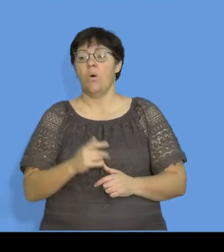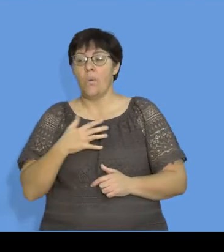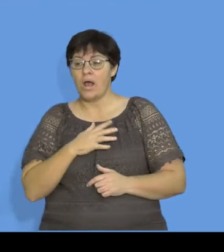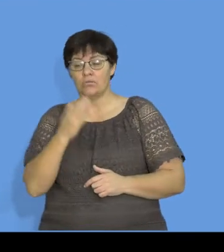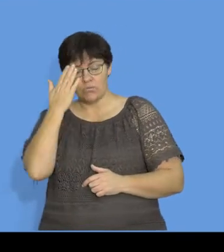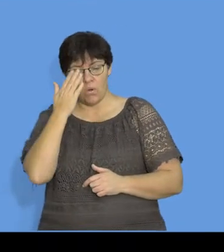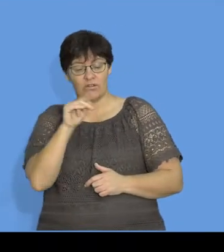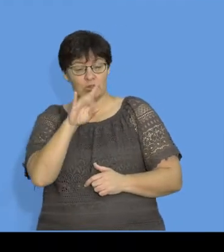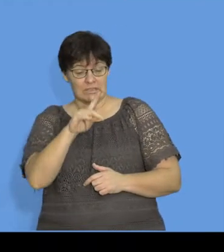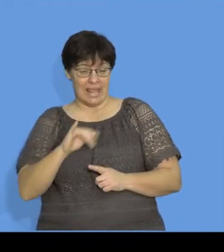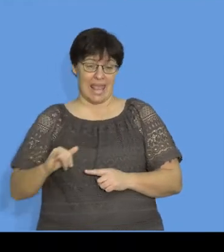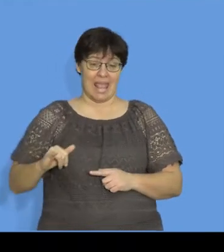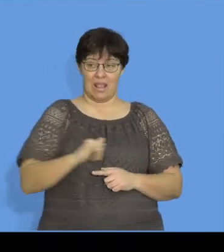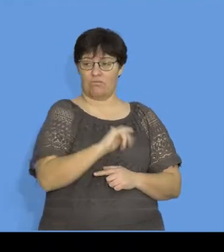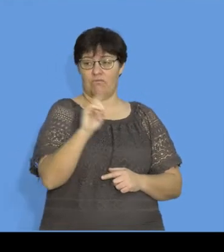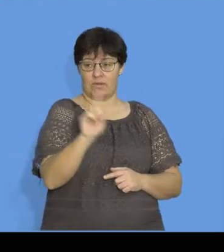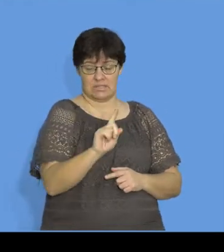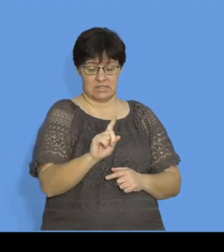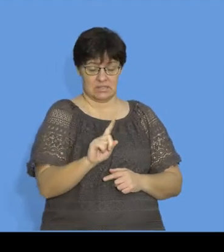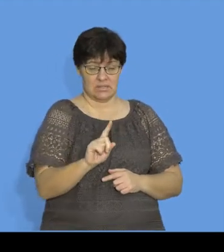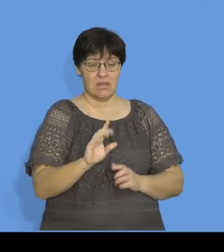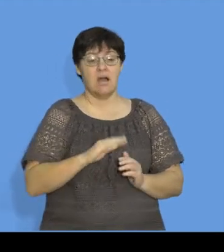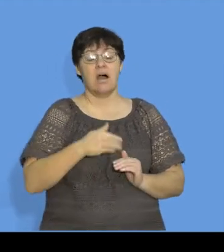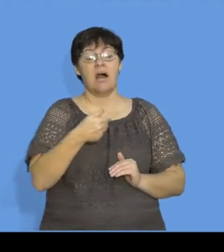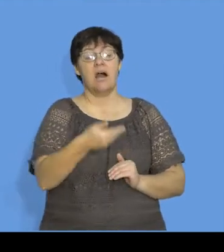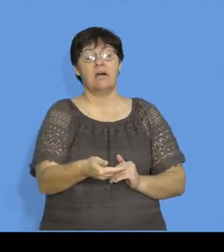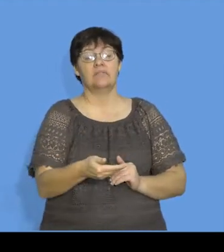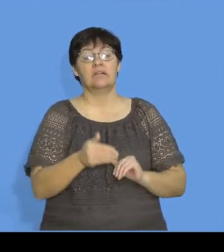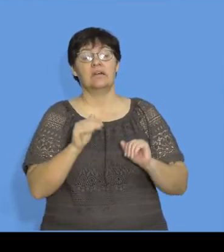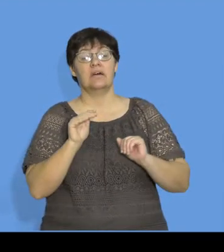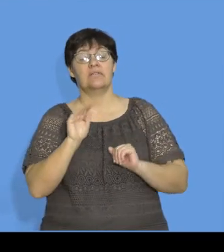the aircraft is, VF,